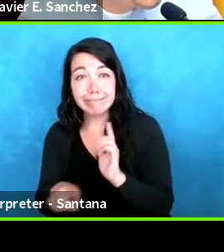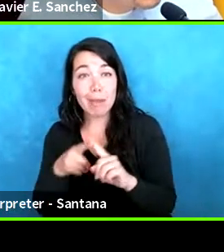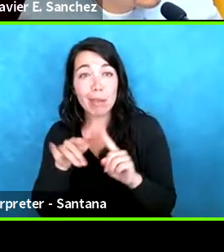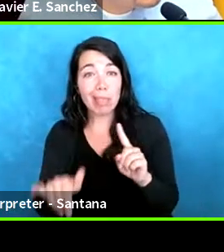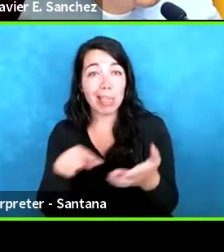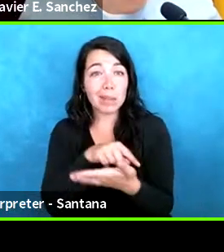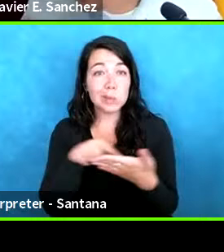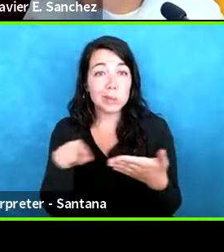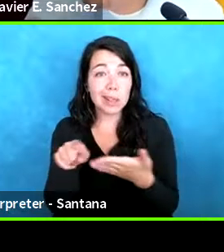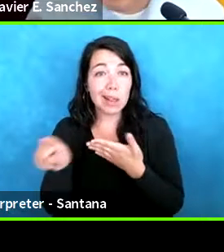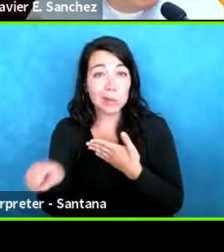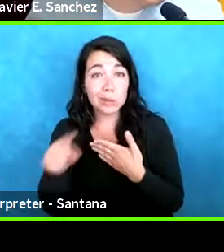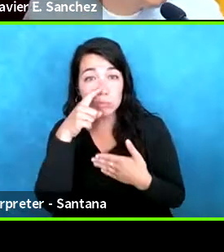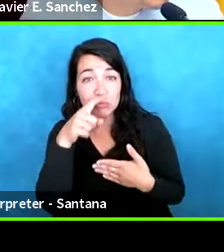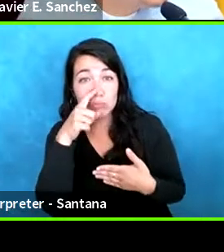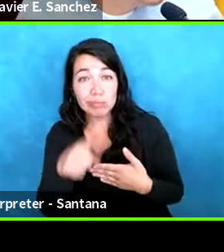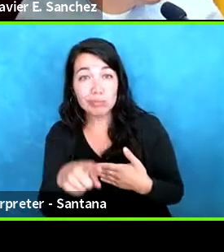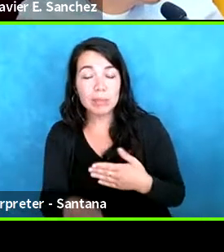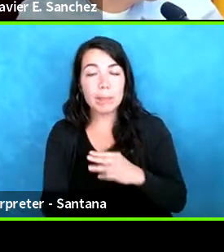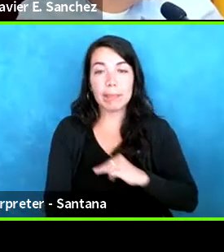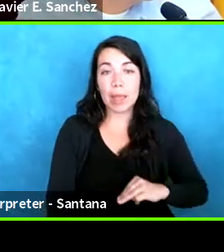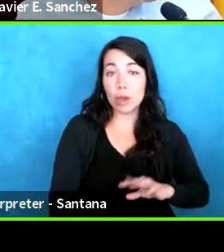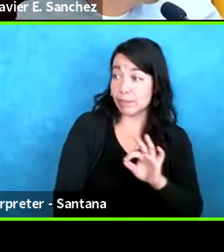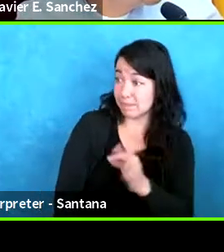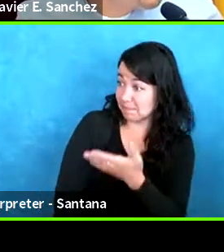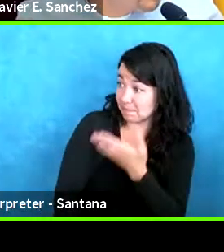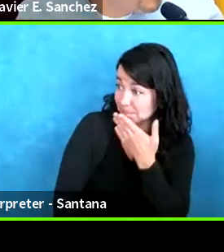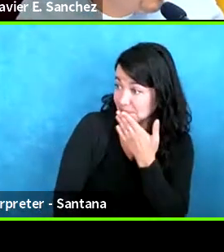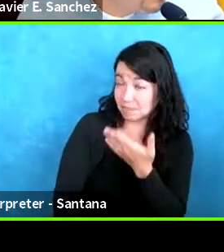Thank you very much, Councillor. Any other questions directed to City Manager?